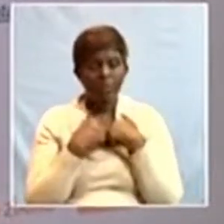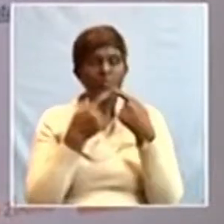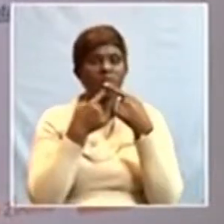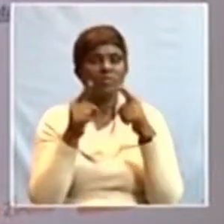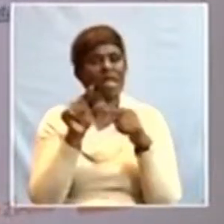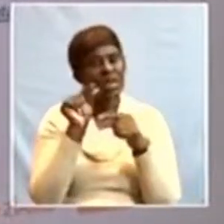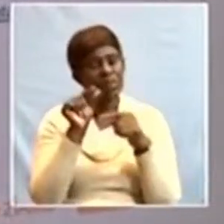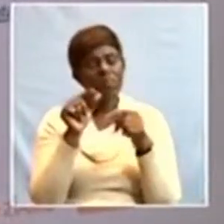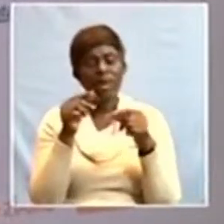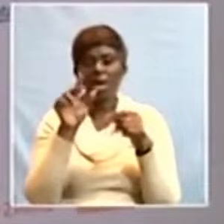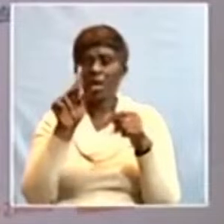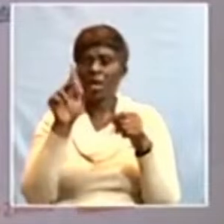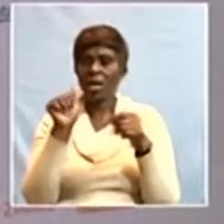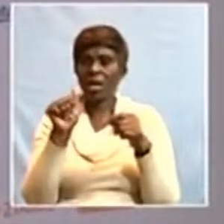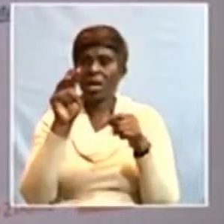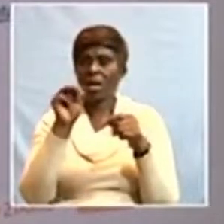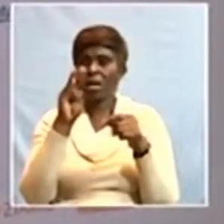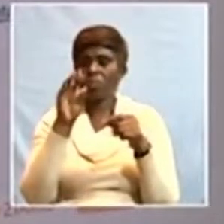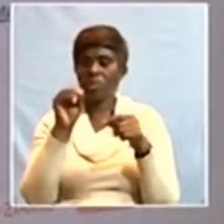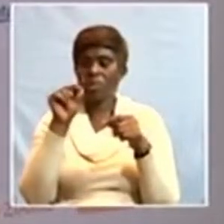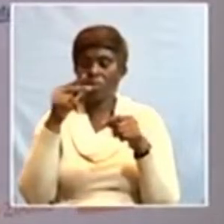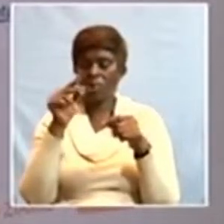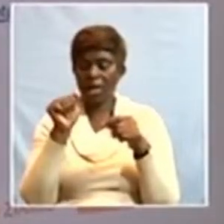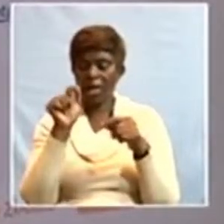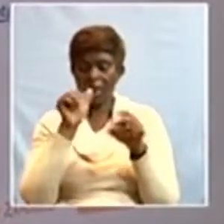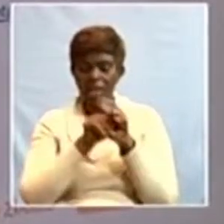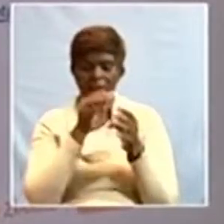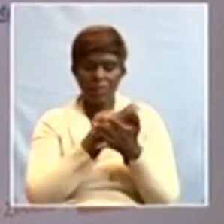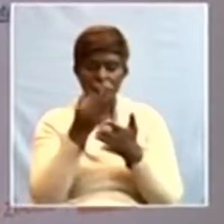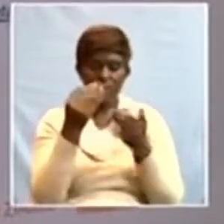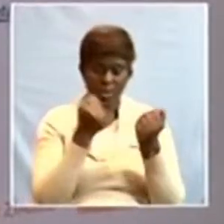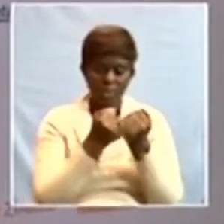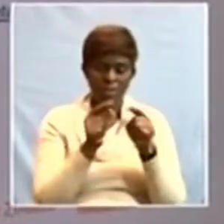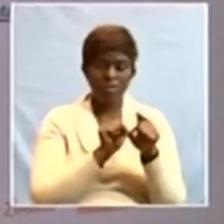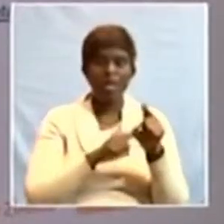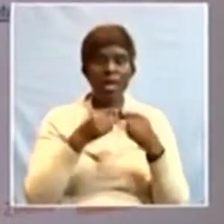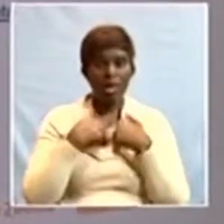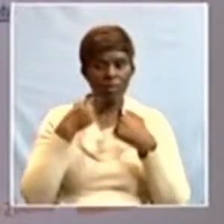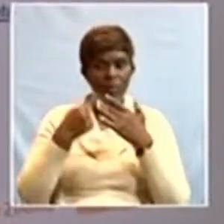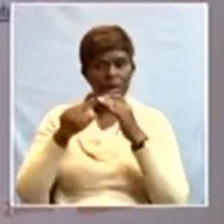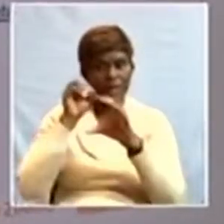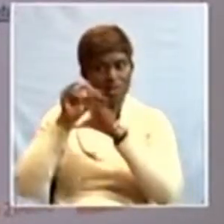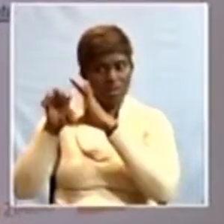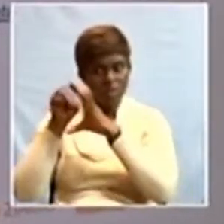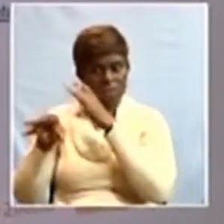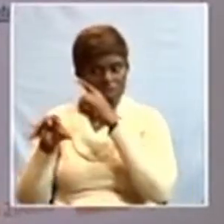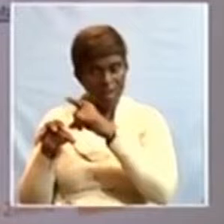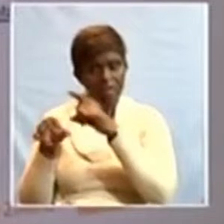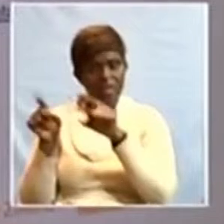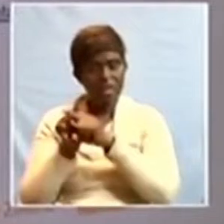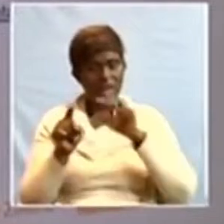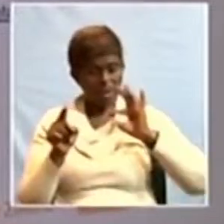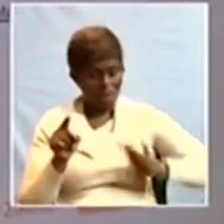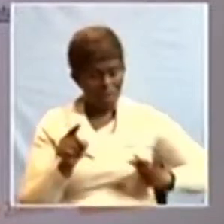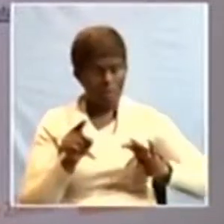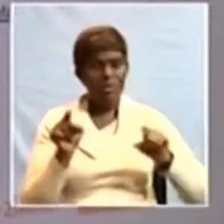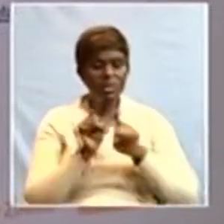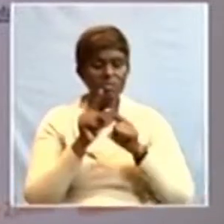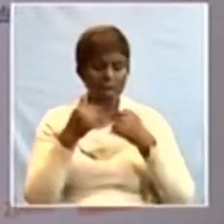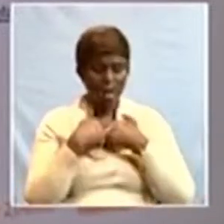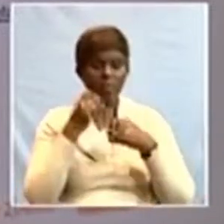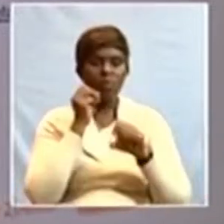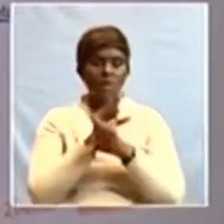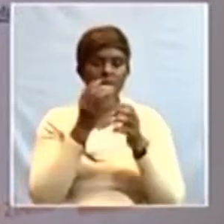difference. Agnes Kambunga on FSIP, but the beneficiary has deposited, benefited, and has